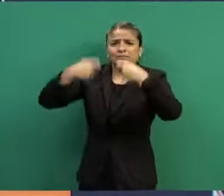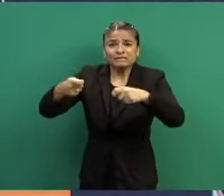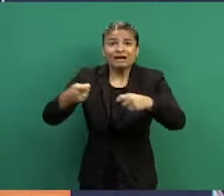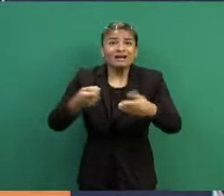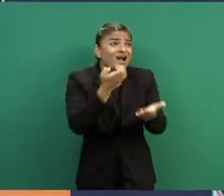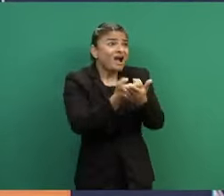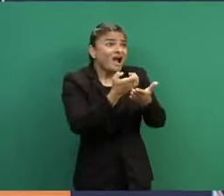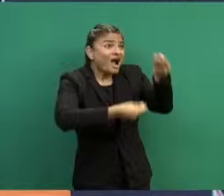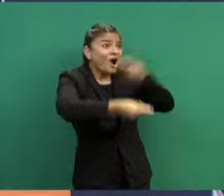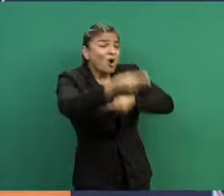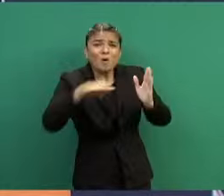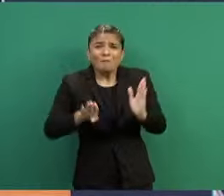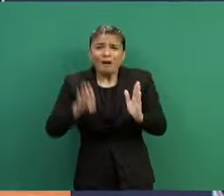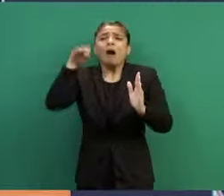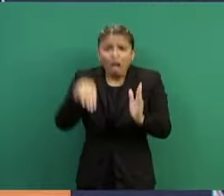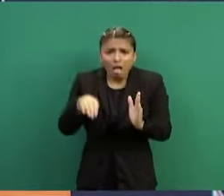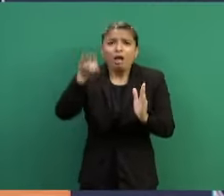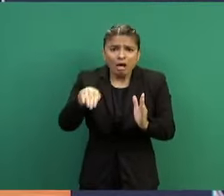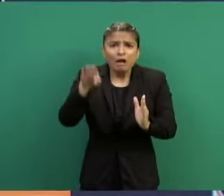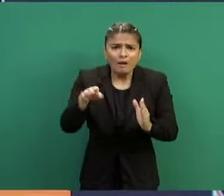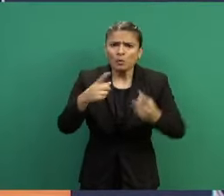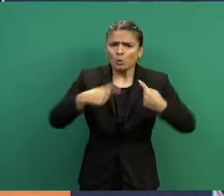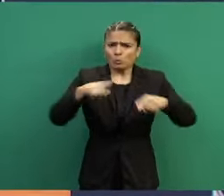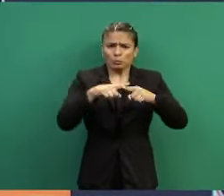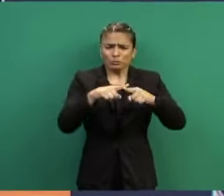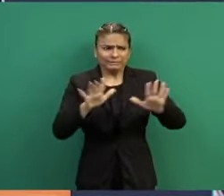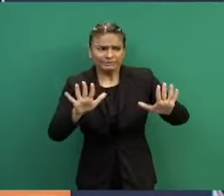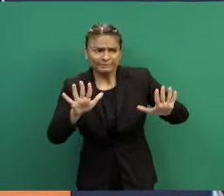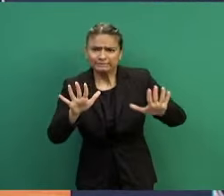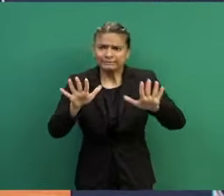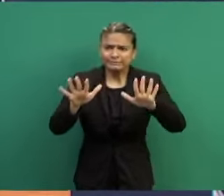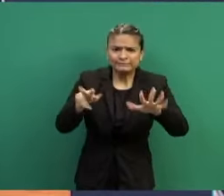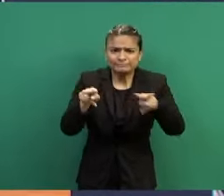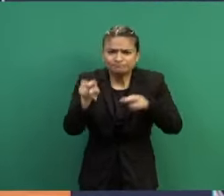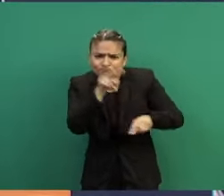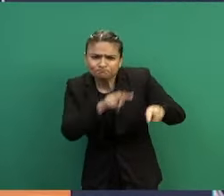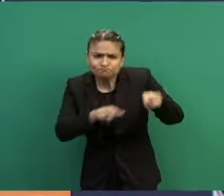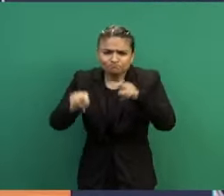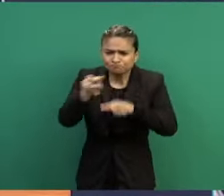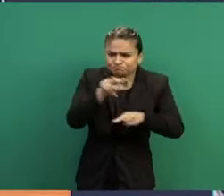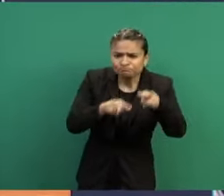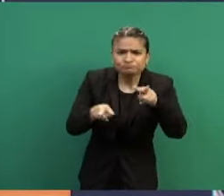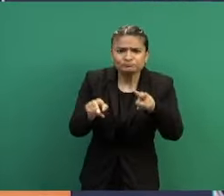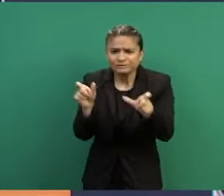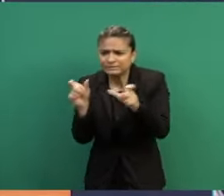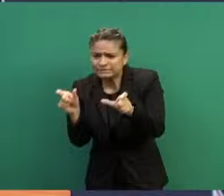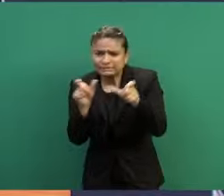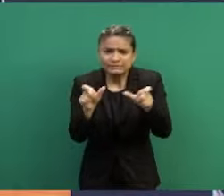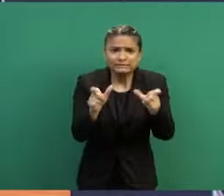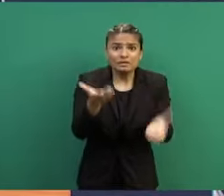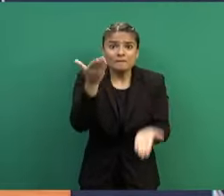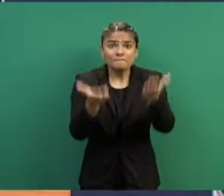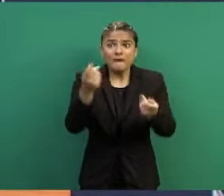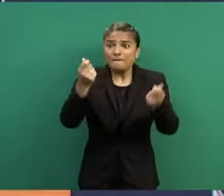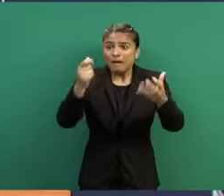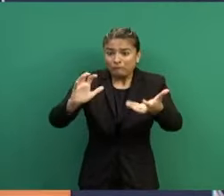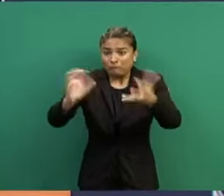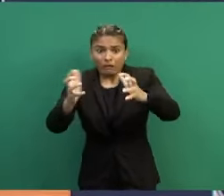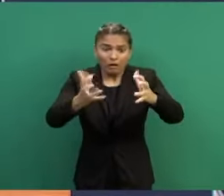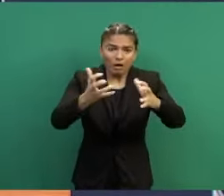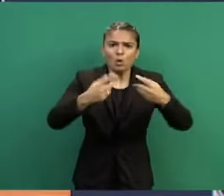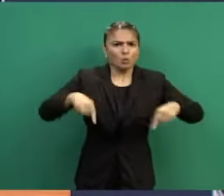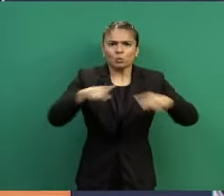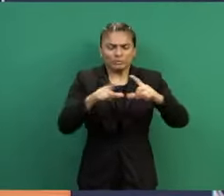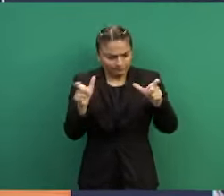highly sensitive to new shocks. A sustained reduction in load shedding or greater energy supply from alternative